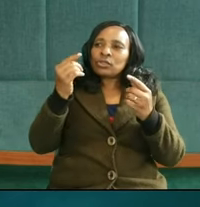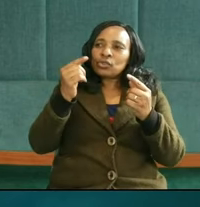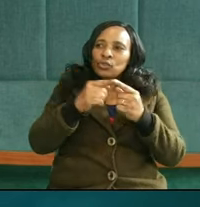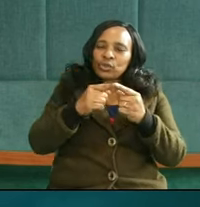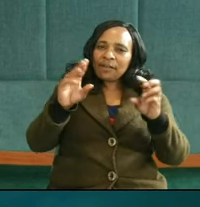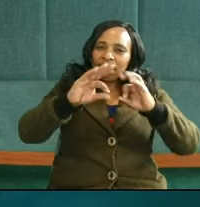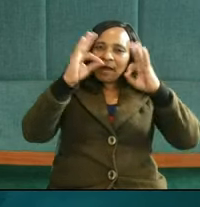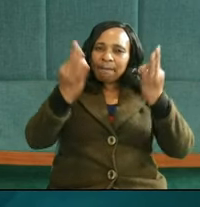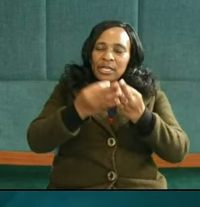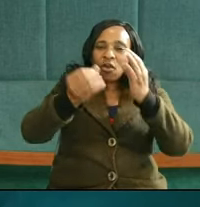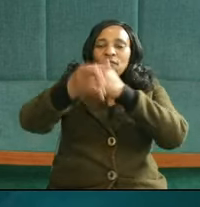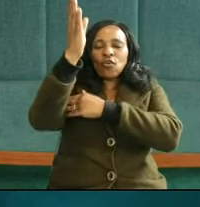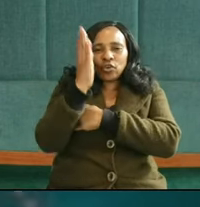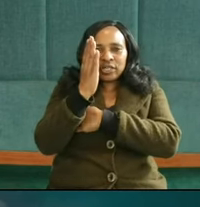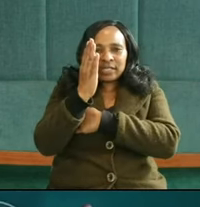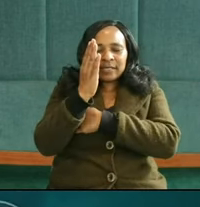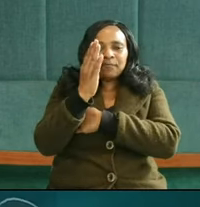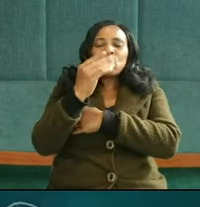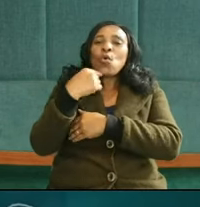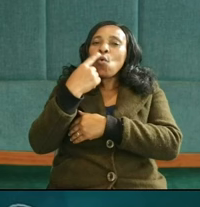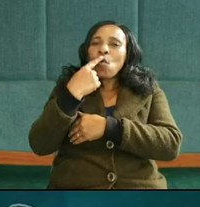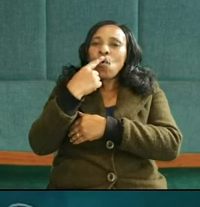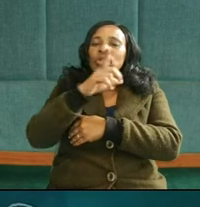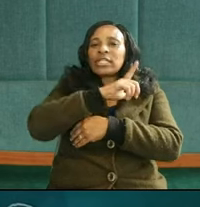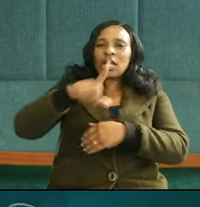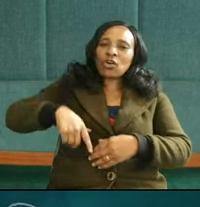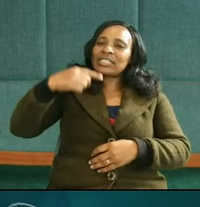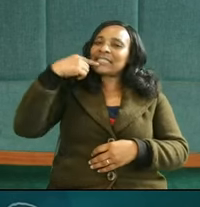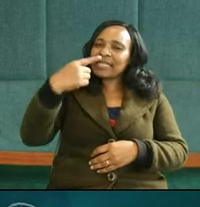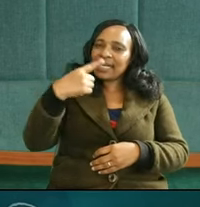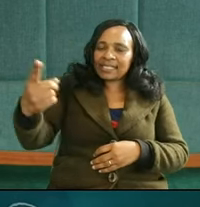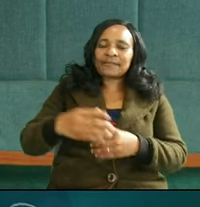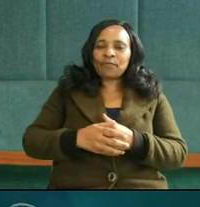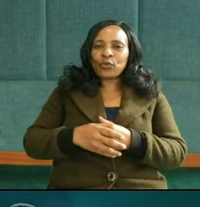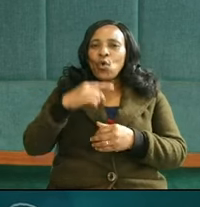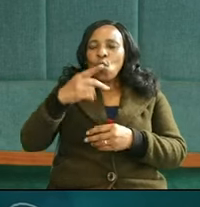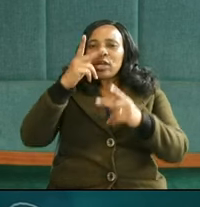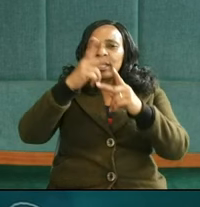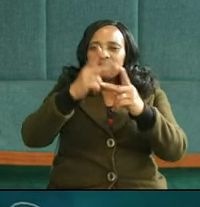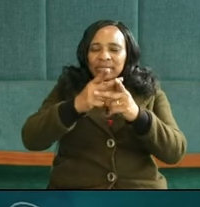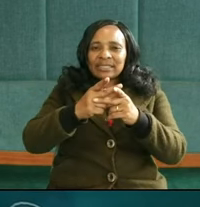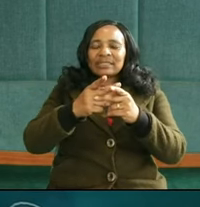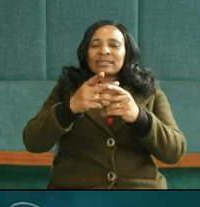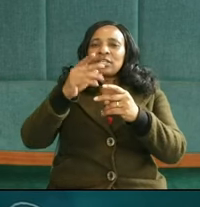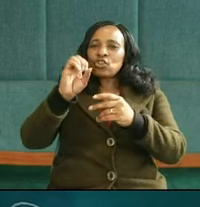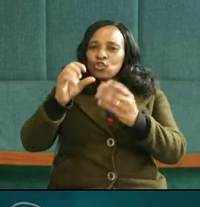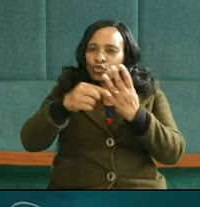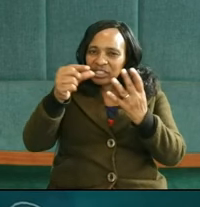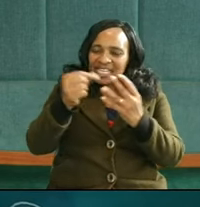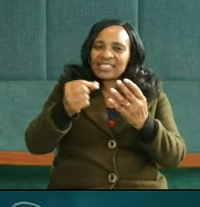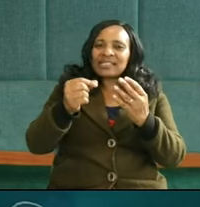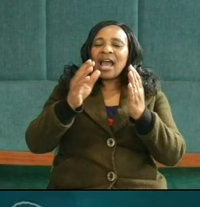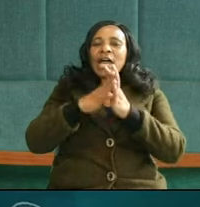the family of God. Thus says the Lord to the eunuch who keeps my Sabbath and who chooses what pleases me and holds